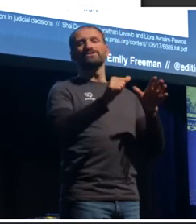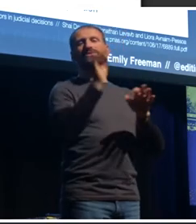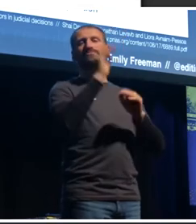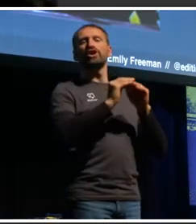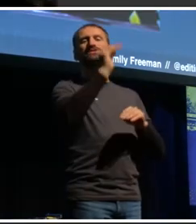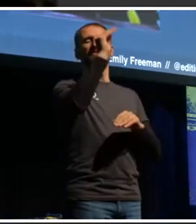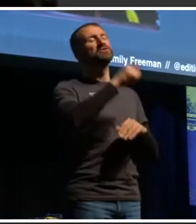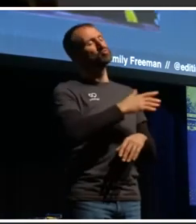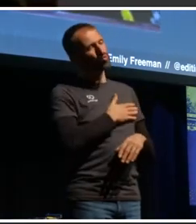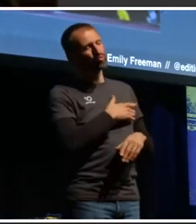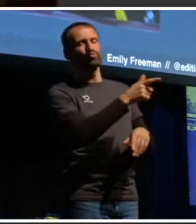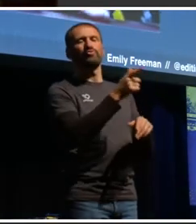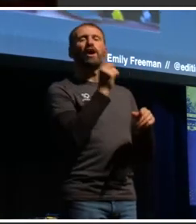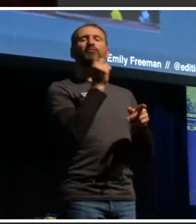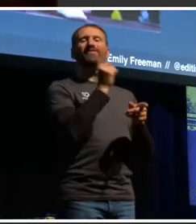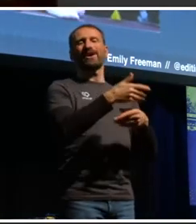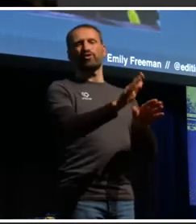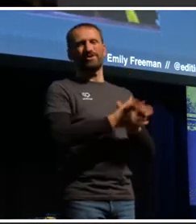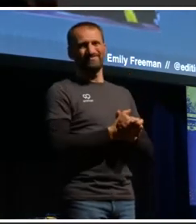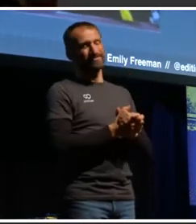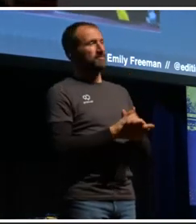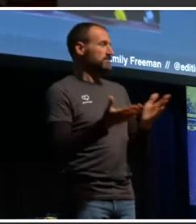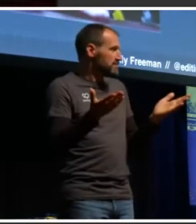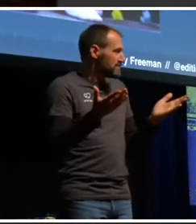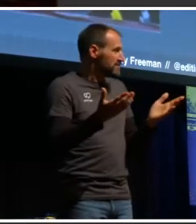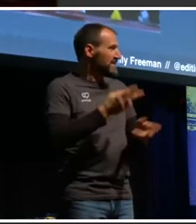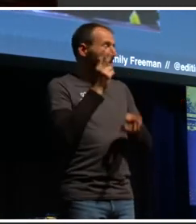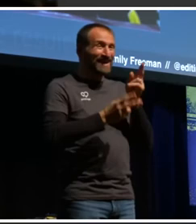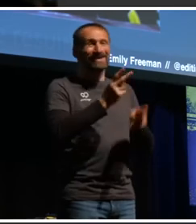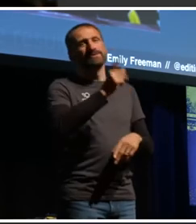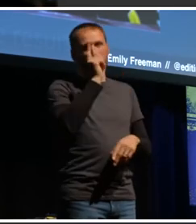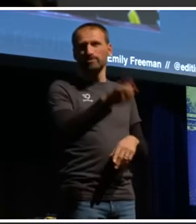again. Hey, judges gotta eat too.